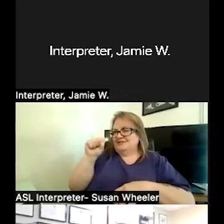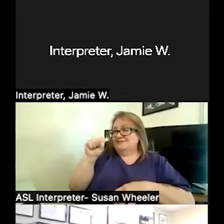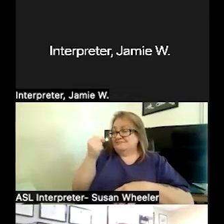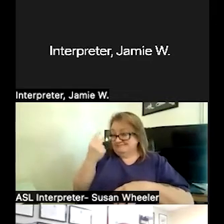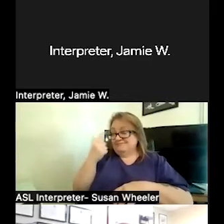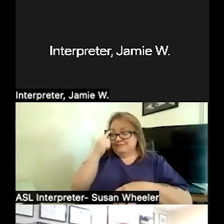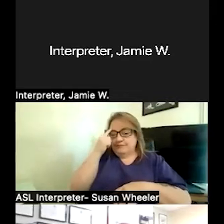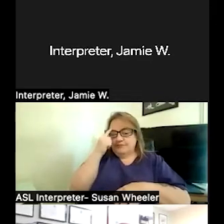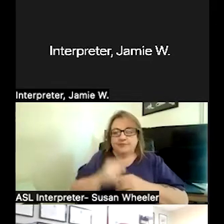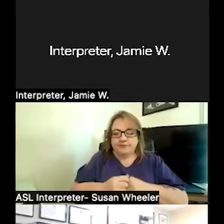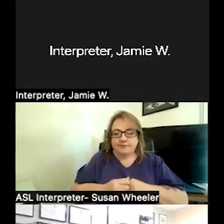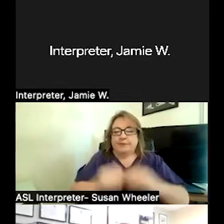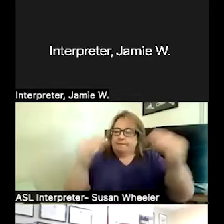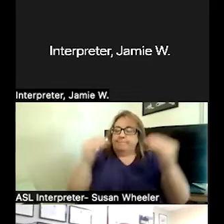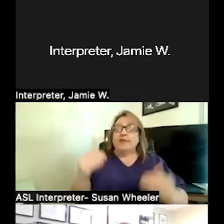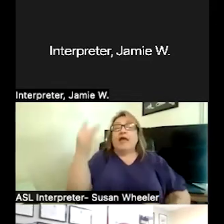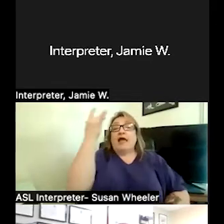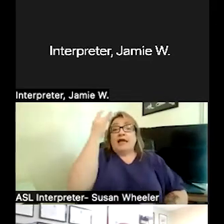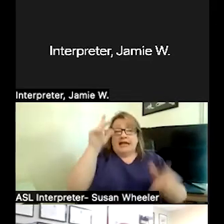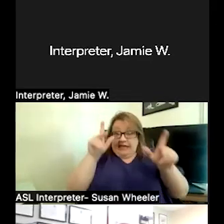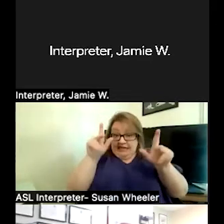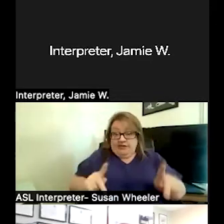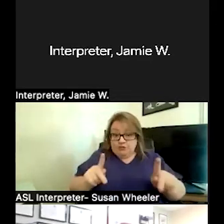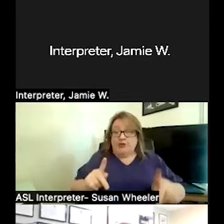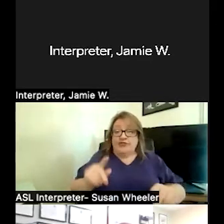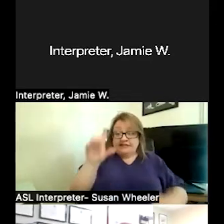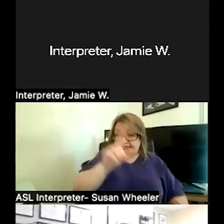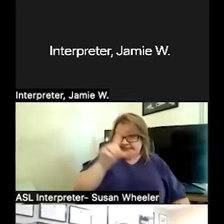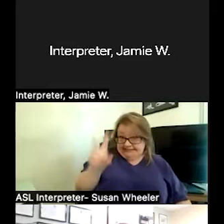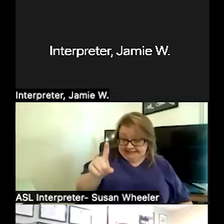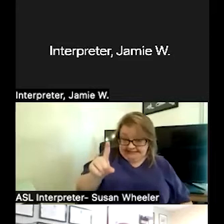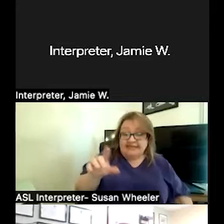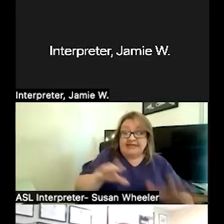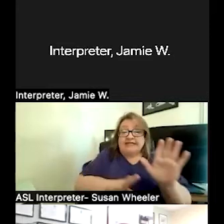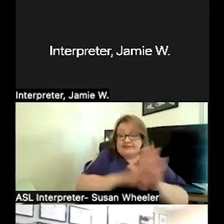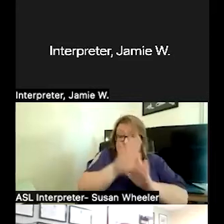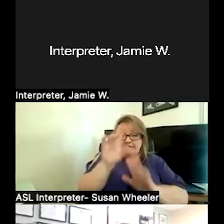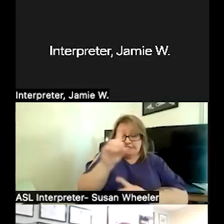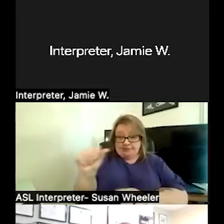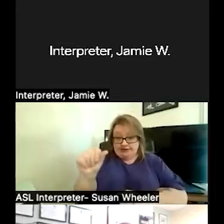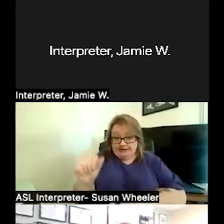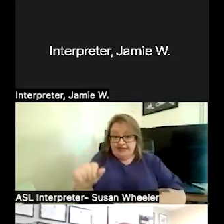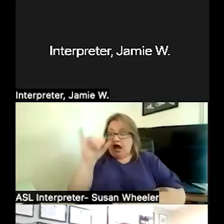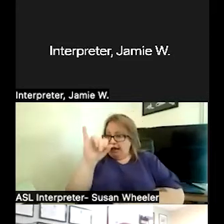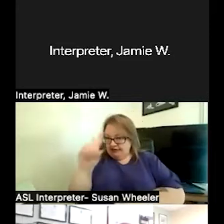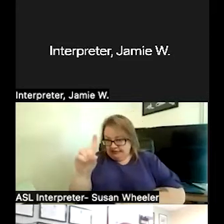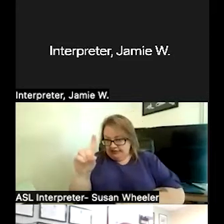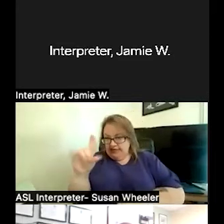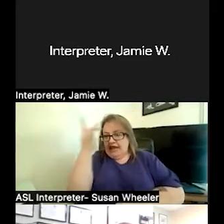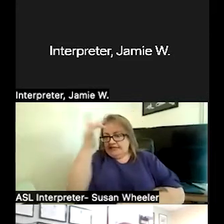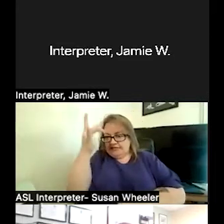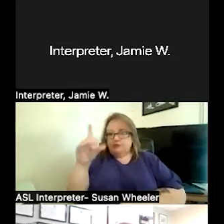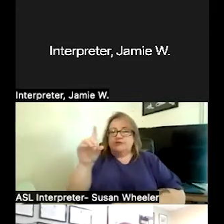Individuals with intellectual and developmental disabilities, 2% of the population.